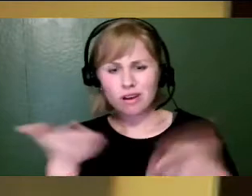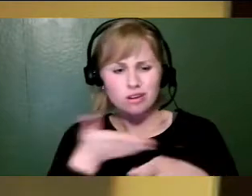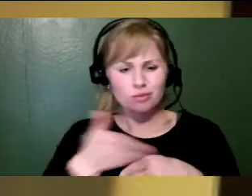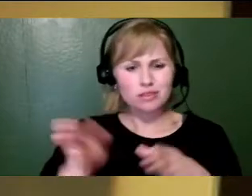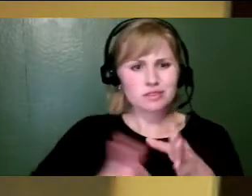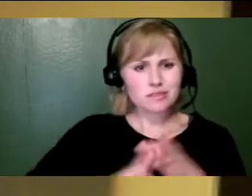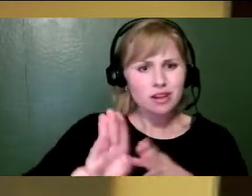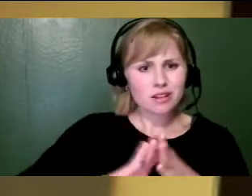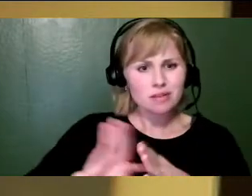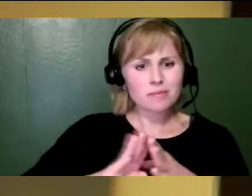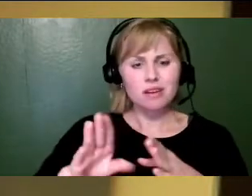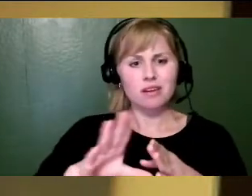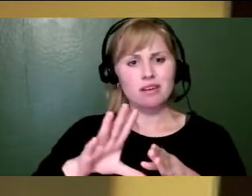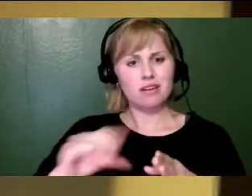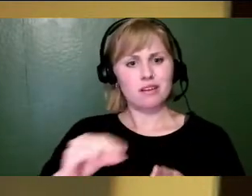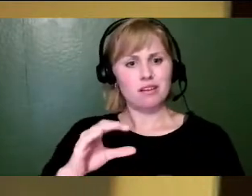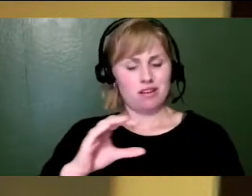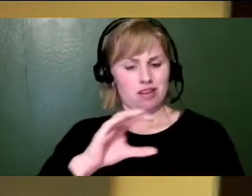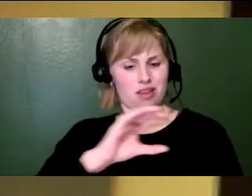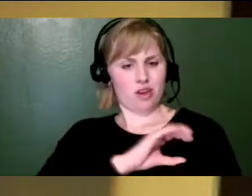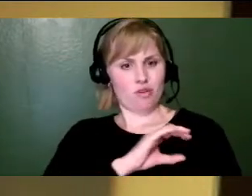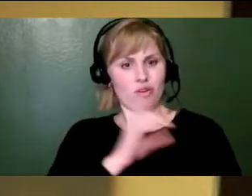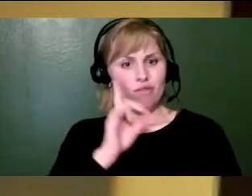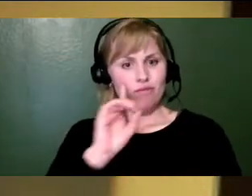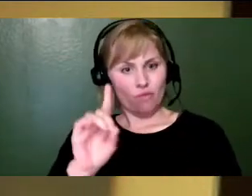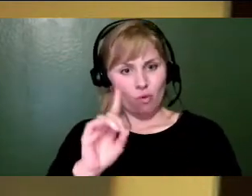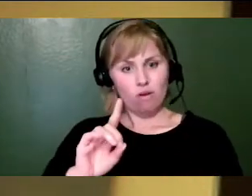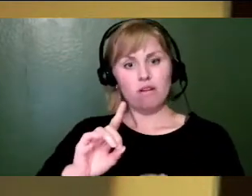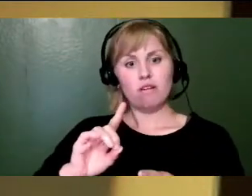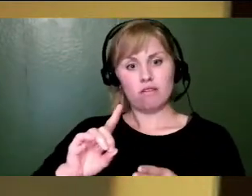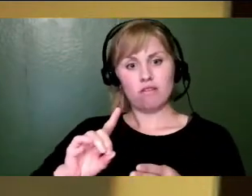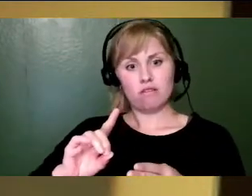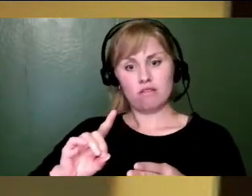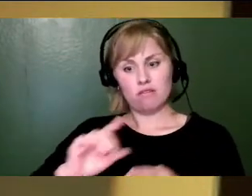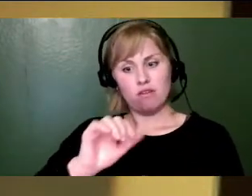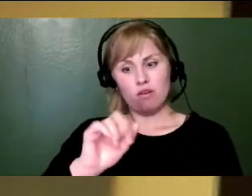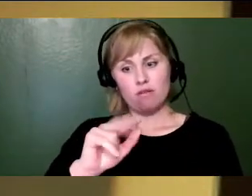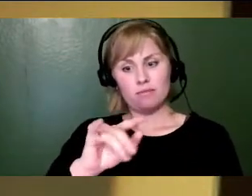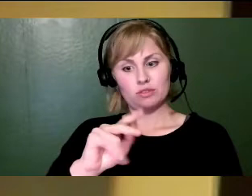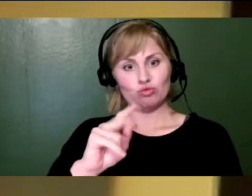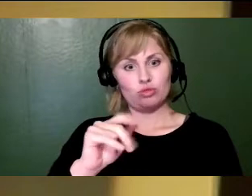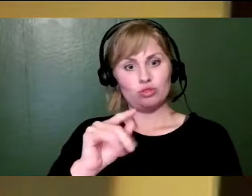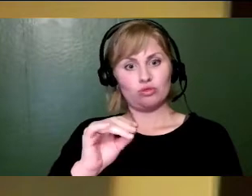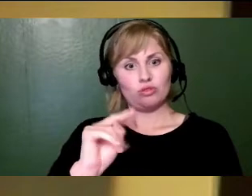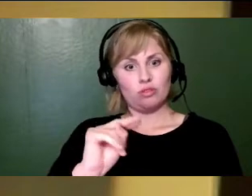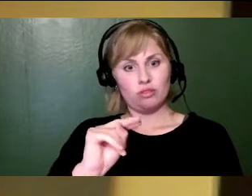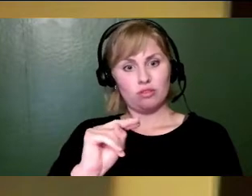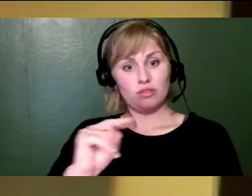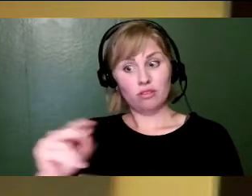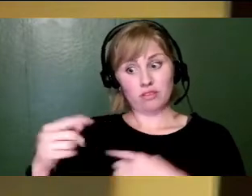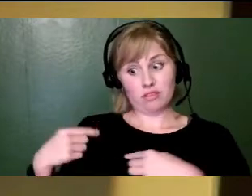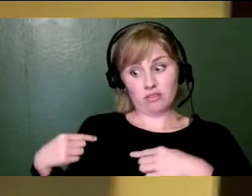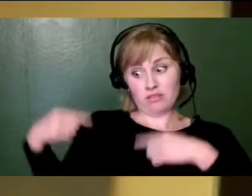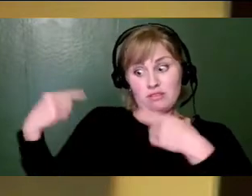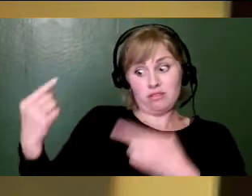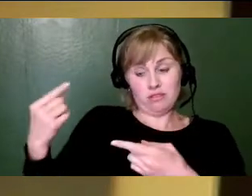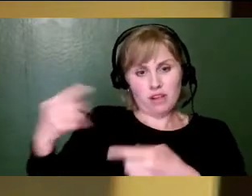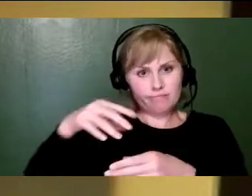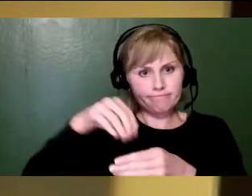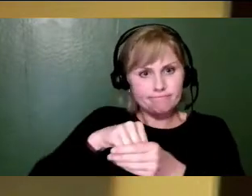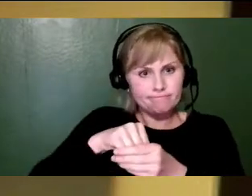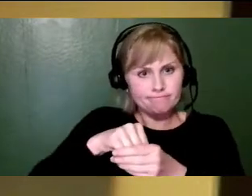in the field, and the character of the justice arbitration provides remain sealed inside what has been called a black